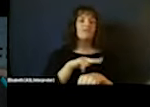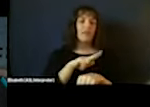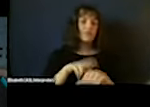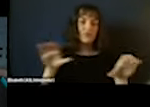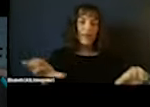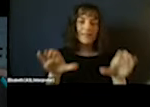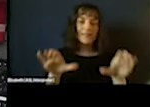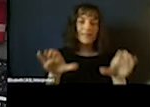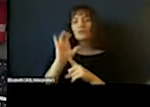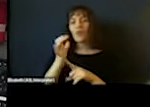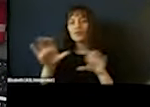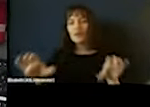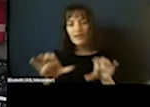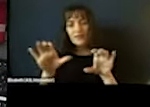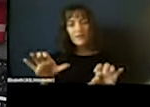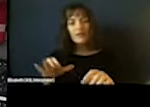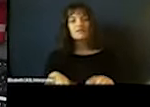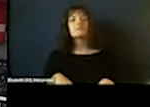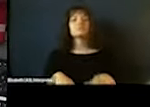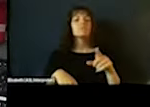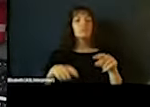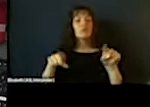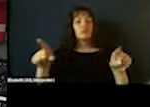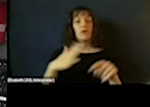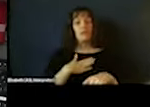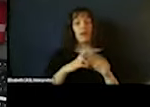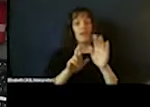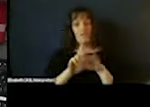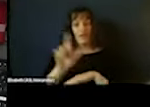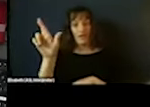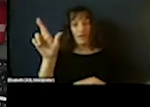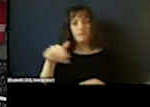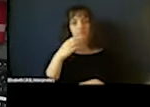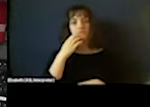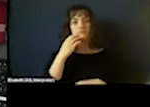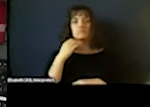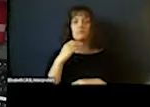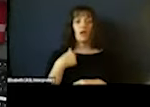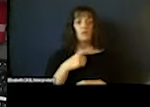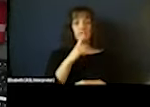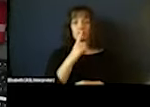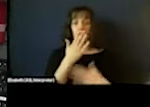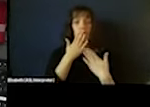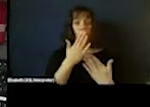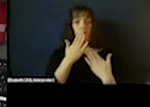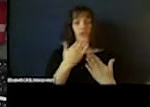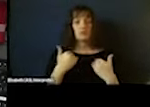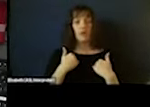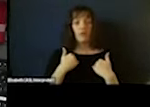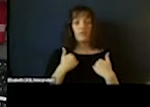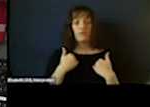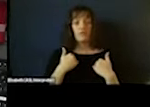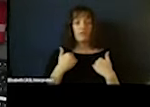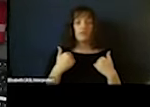cultural activity. And during my flight, it was grateful to have a Korean person was the